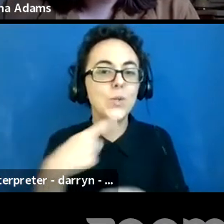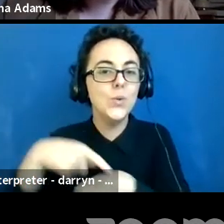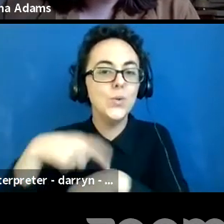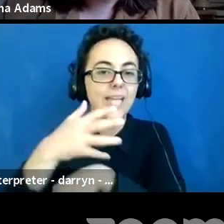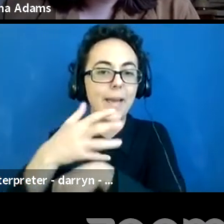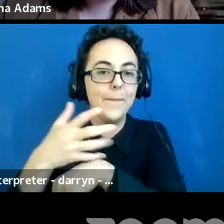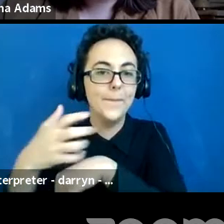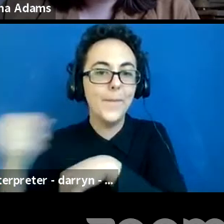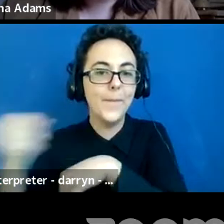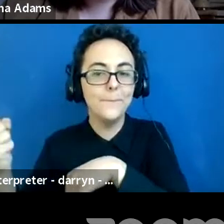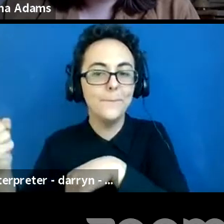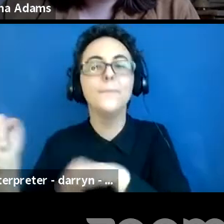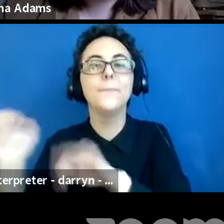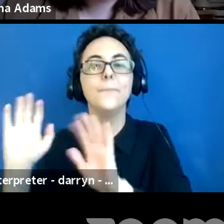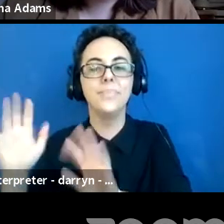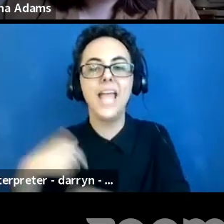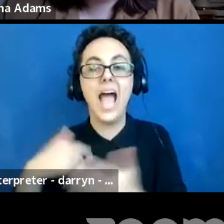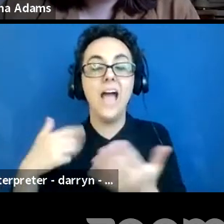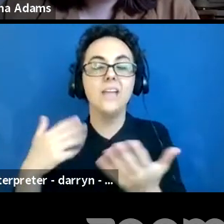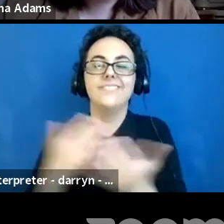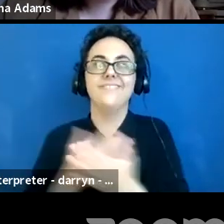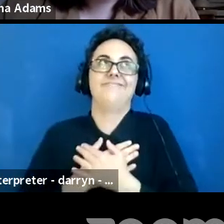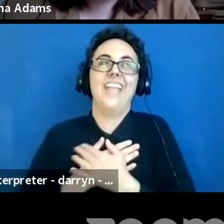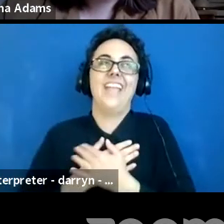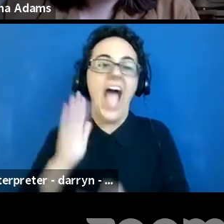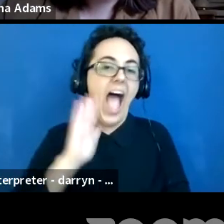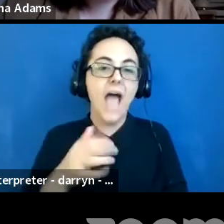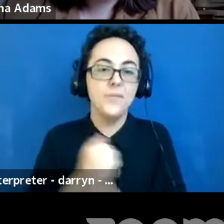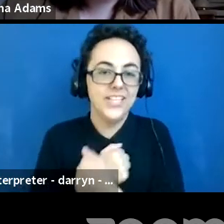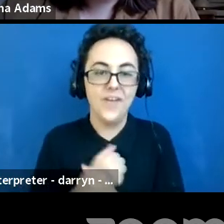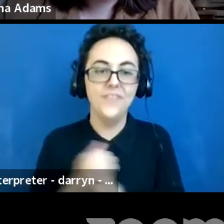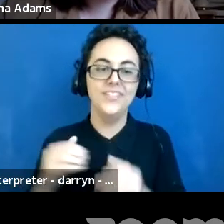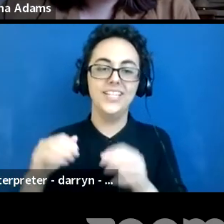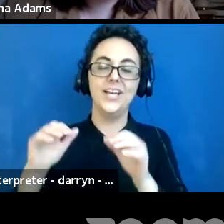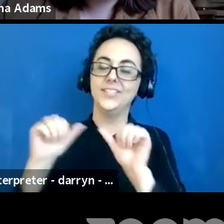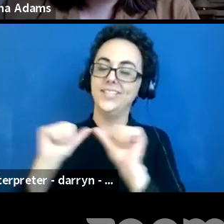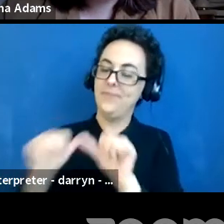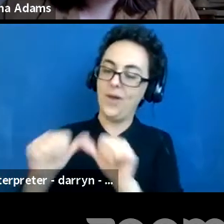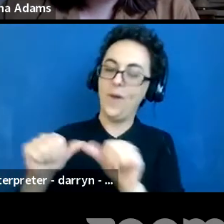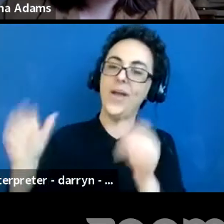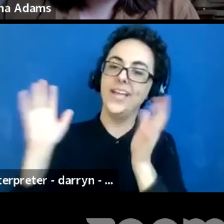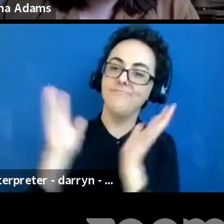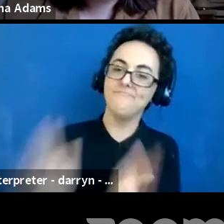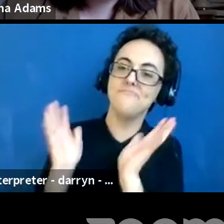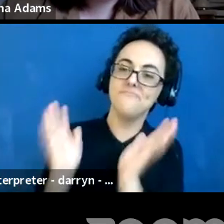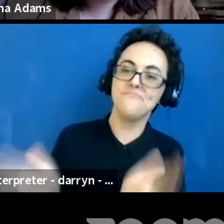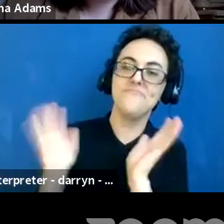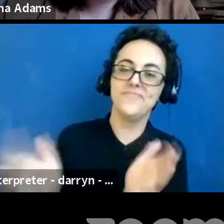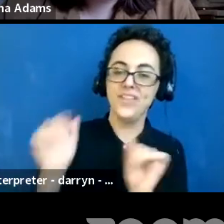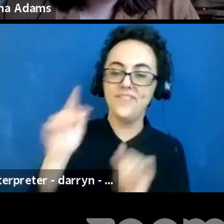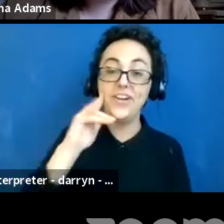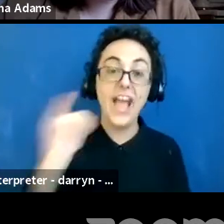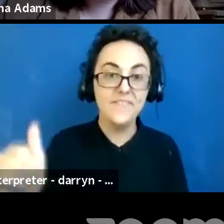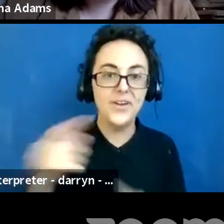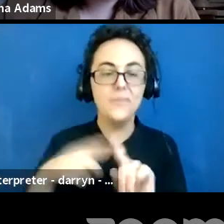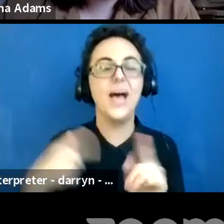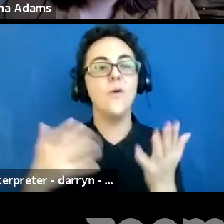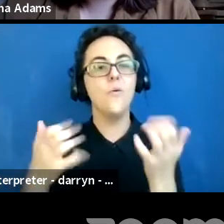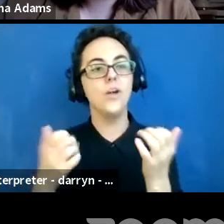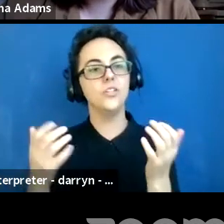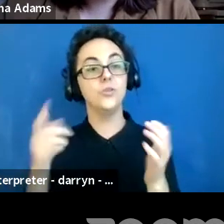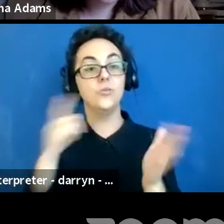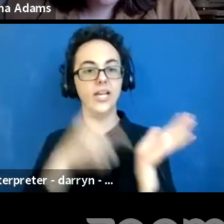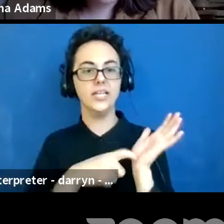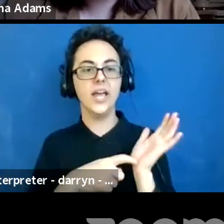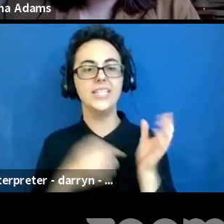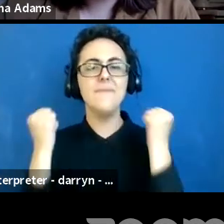forever and ever and ever. And I also want to speak quickly and say there are so many amazing young, even if we're defining young